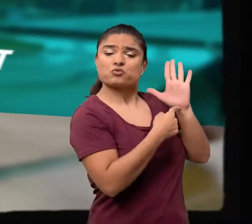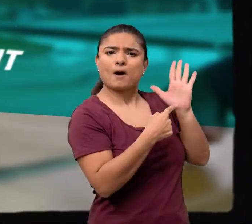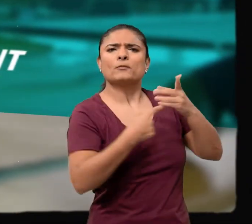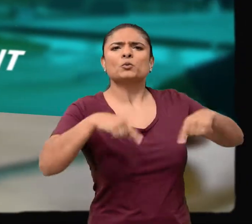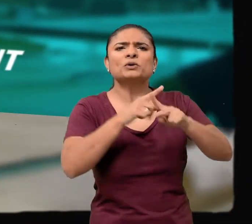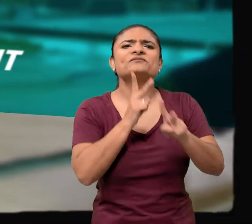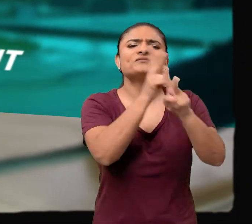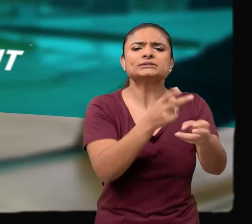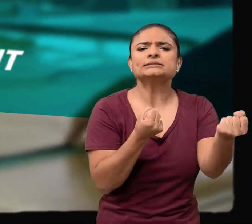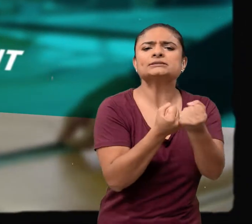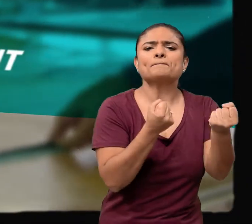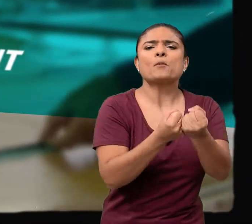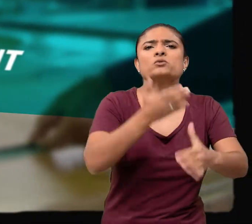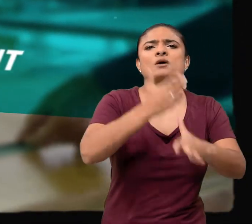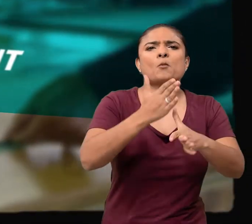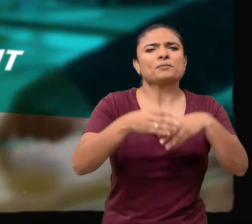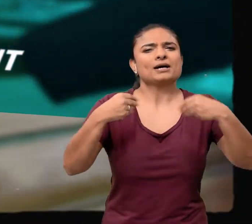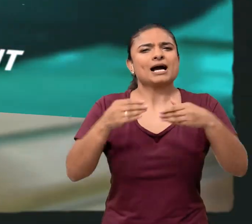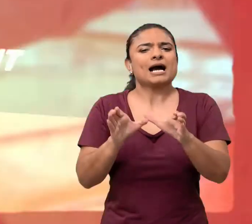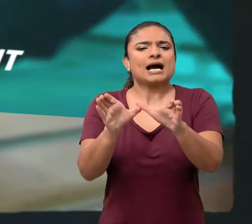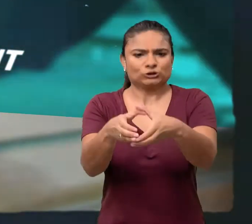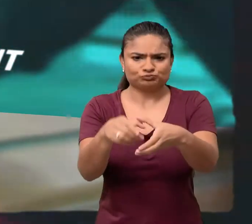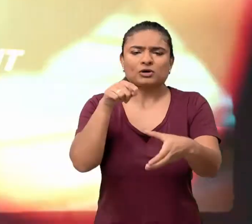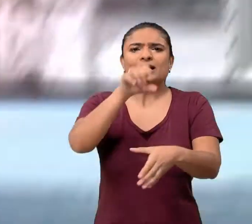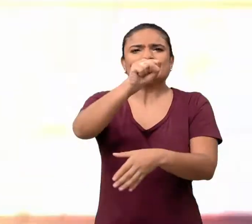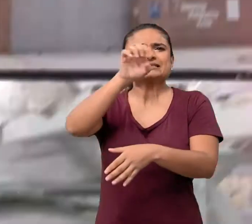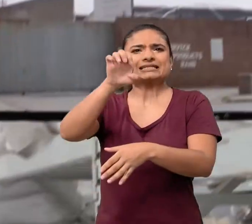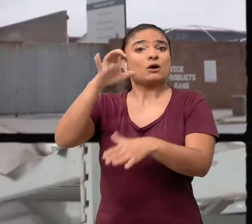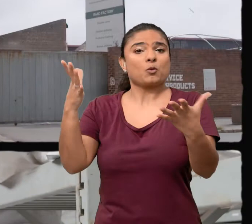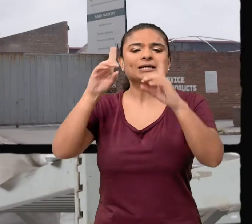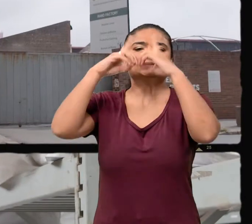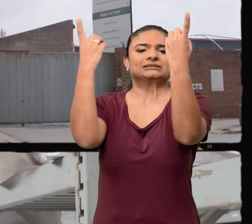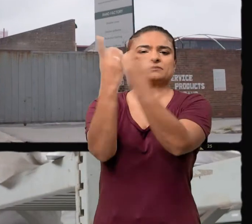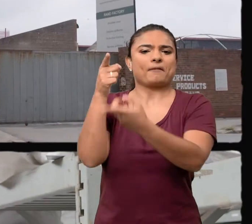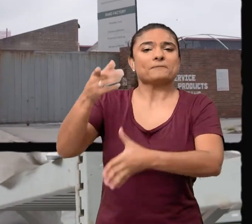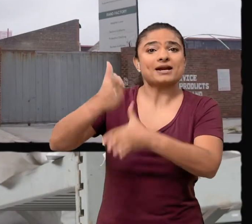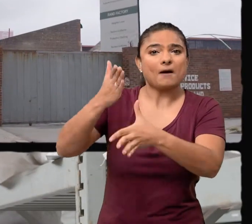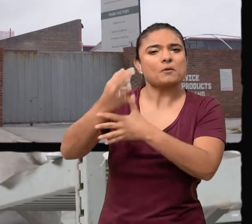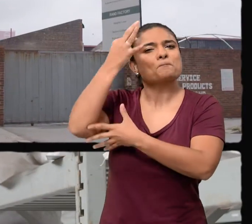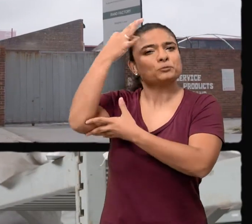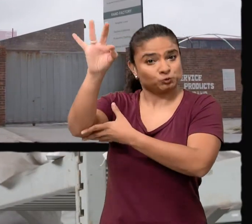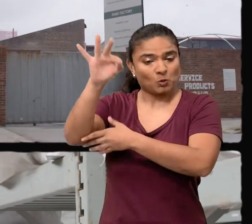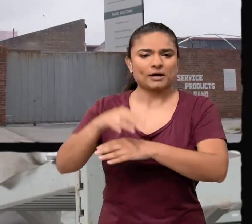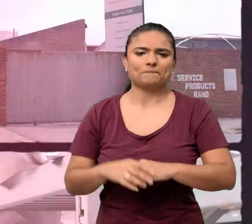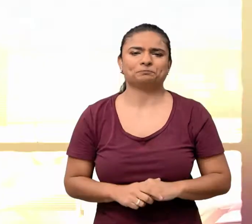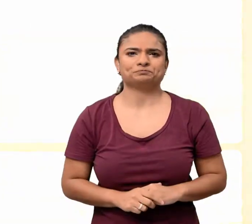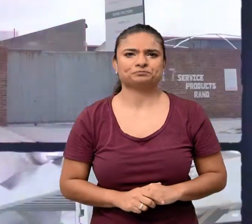we visit one of the supported employment enterprises, the SEE of the Department of Labour in